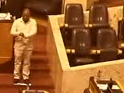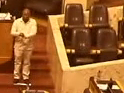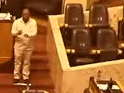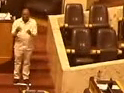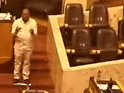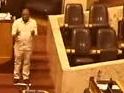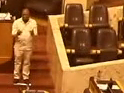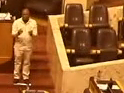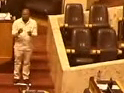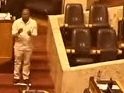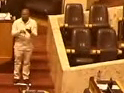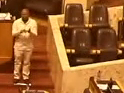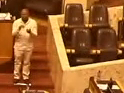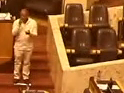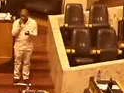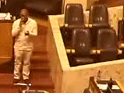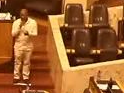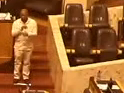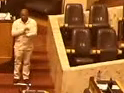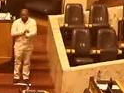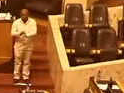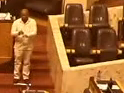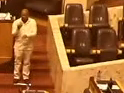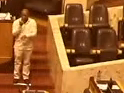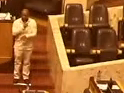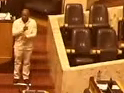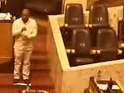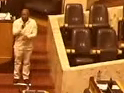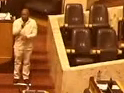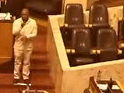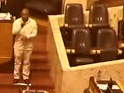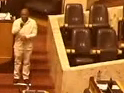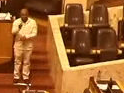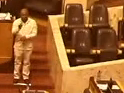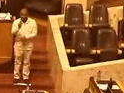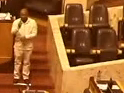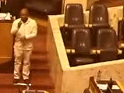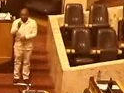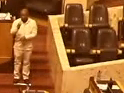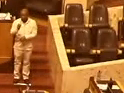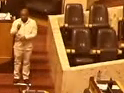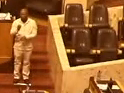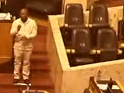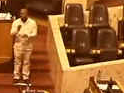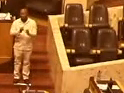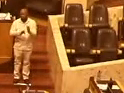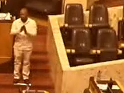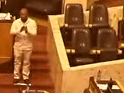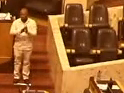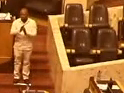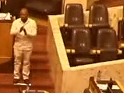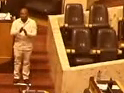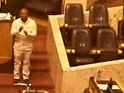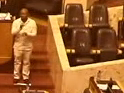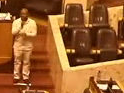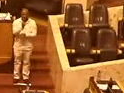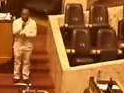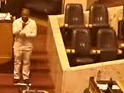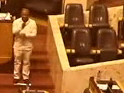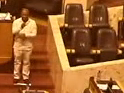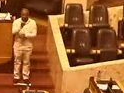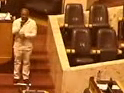surface are the following roads: a 21-kilometer upgrading from gravel to surface standard of road D514,